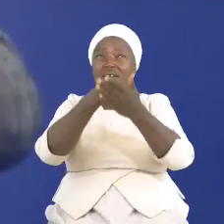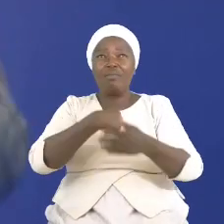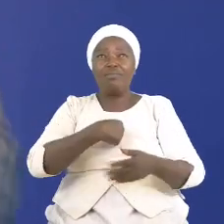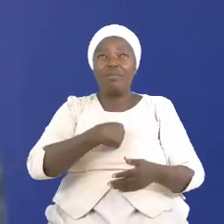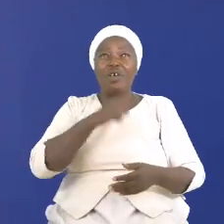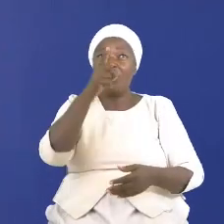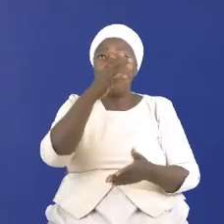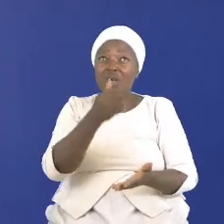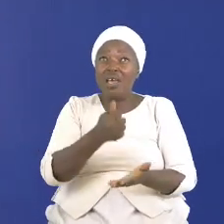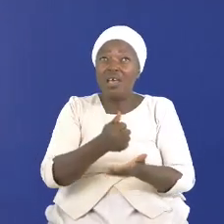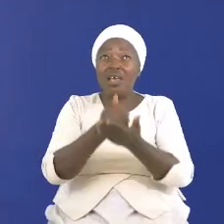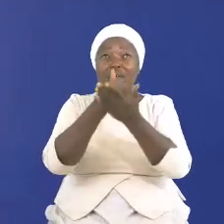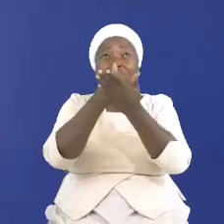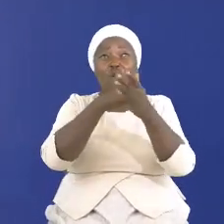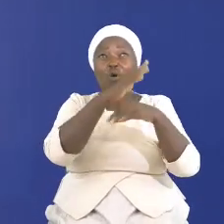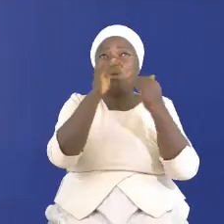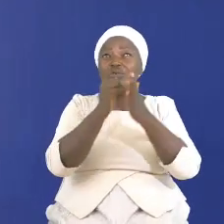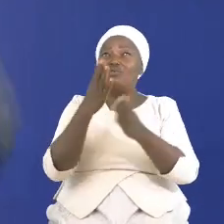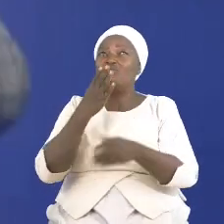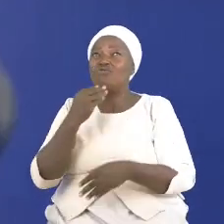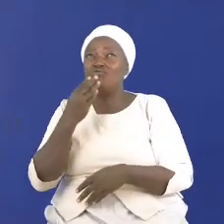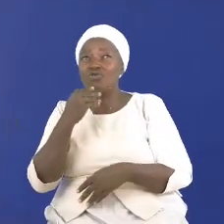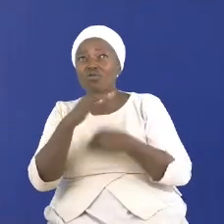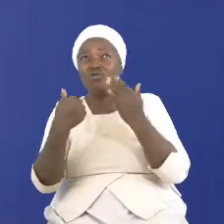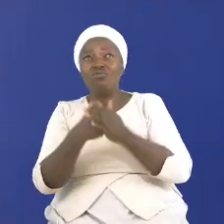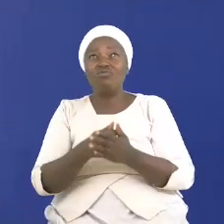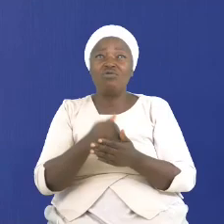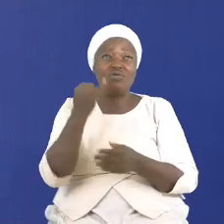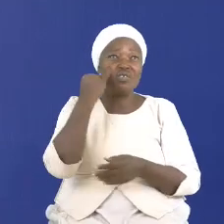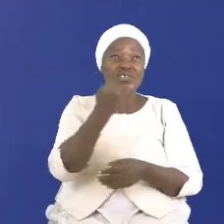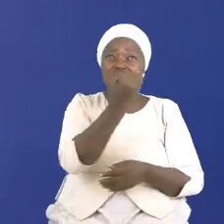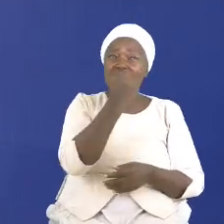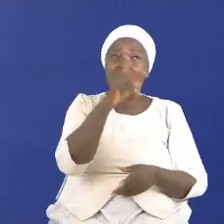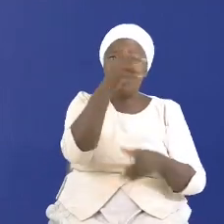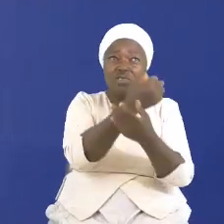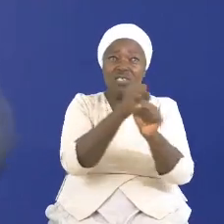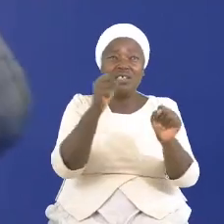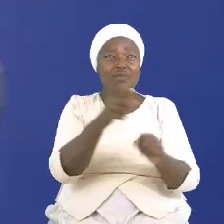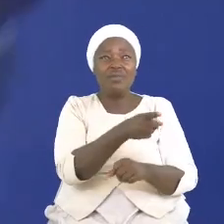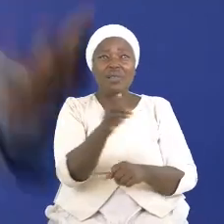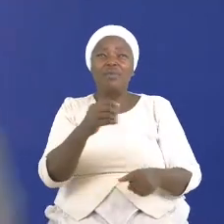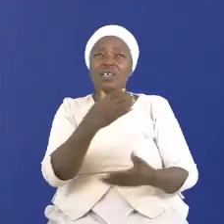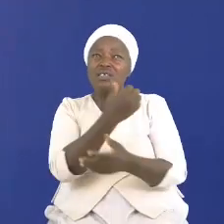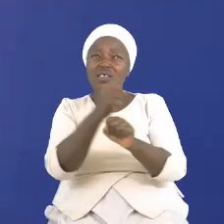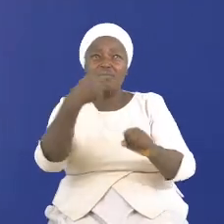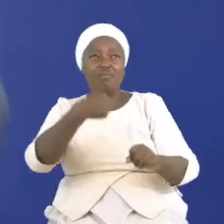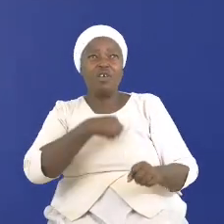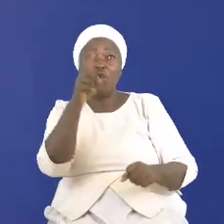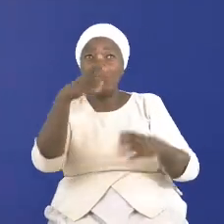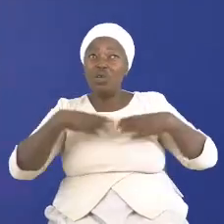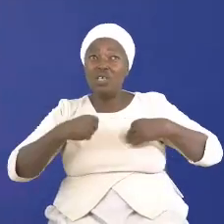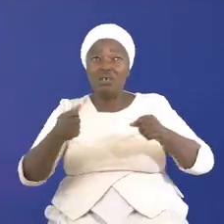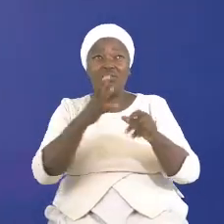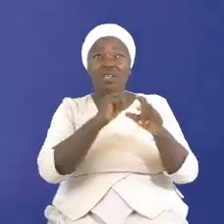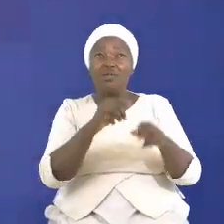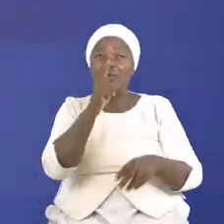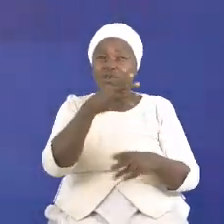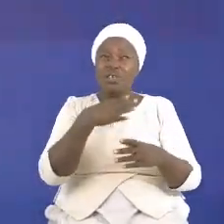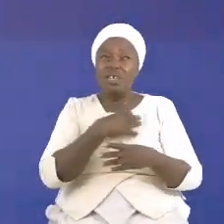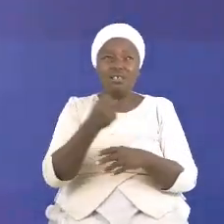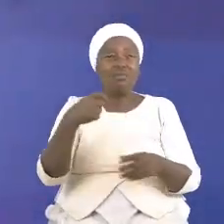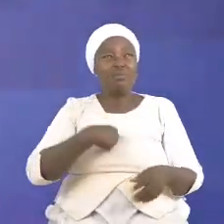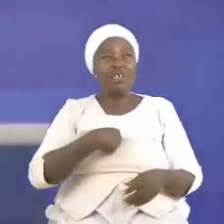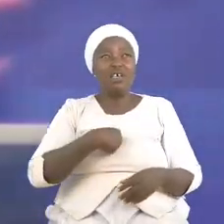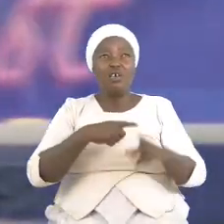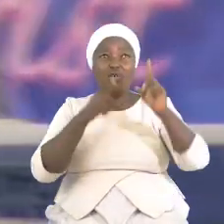Jews. Help me. You saved them. Save me. You healed them. Heal me. You lifted them.